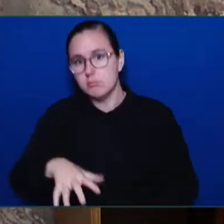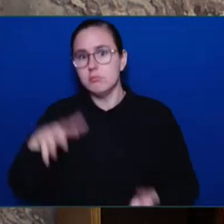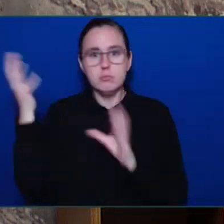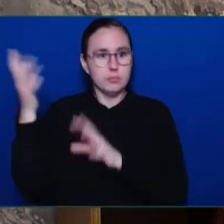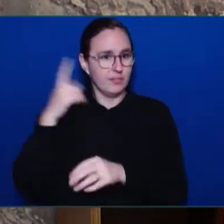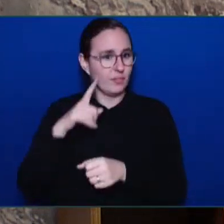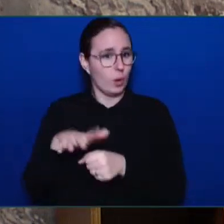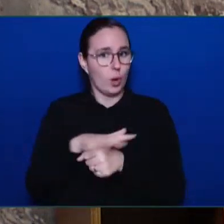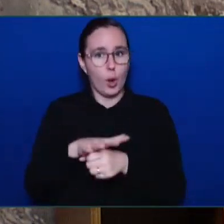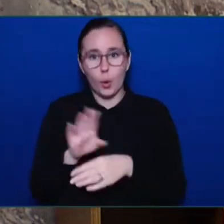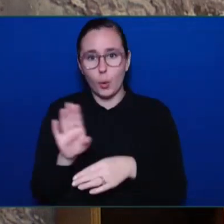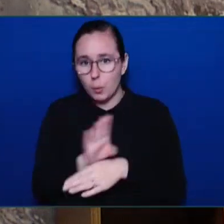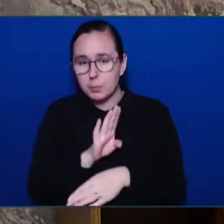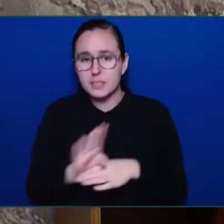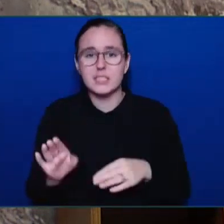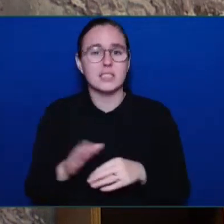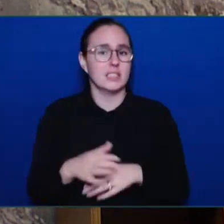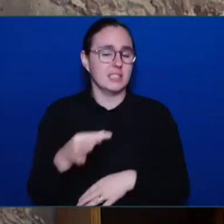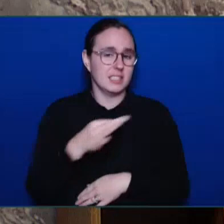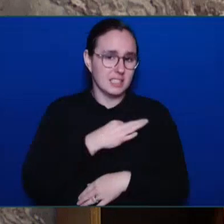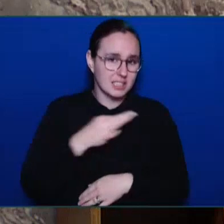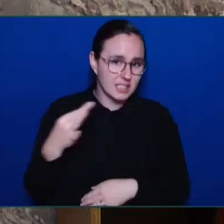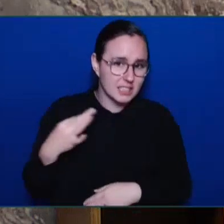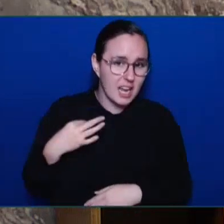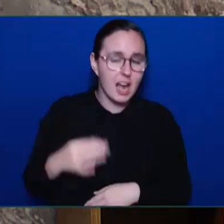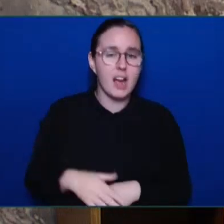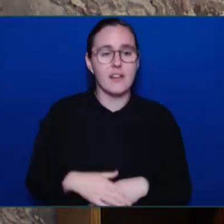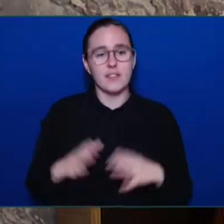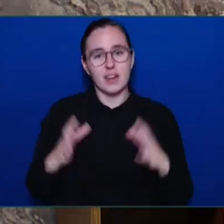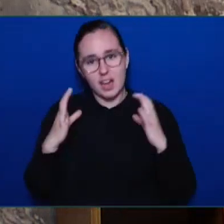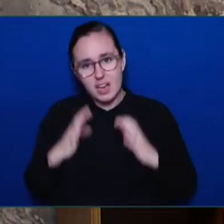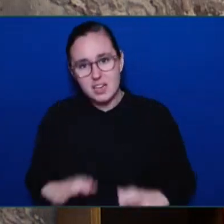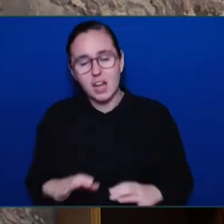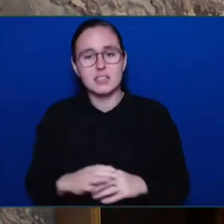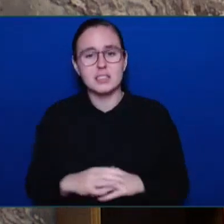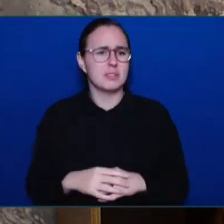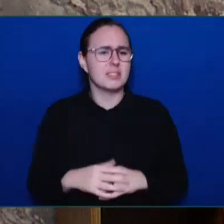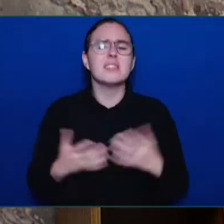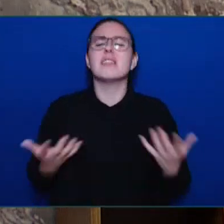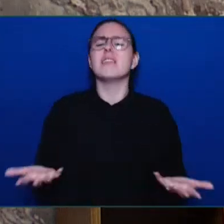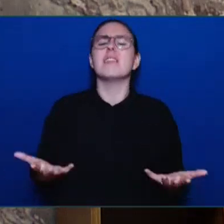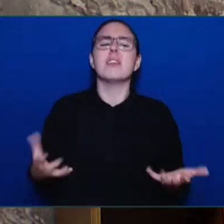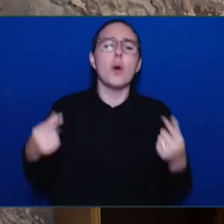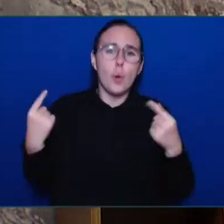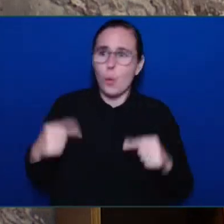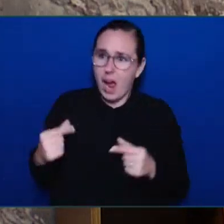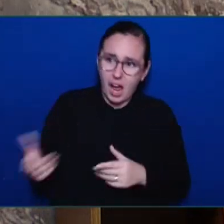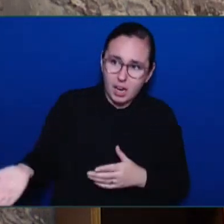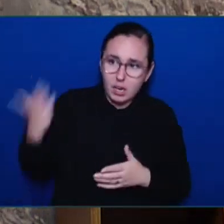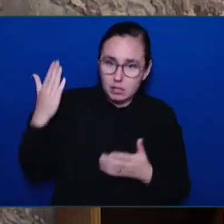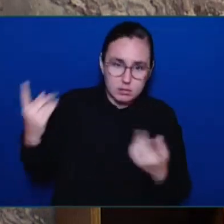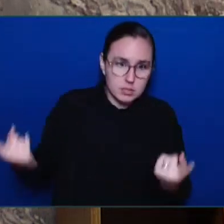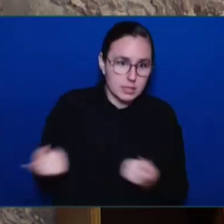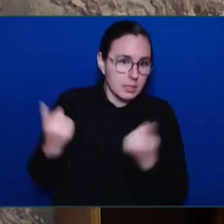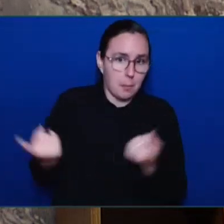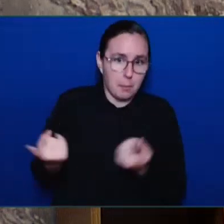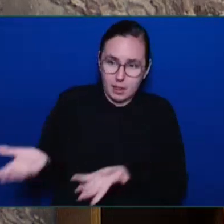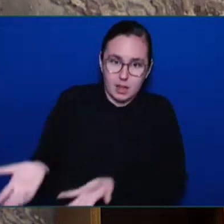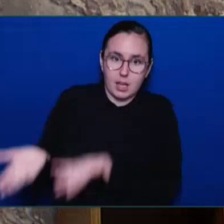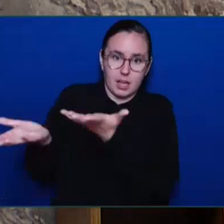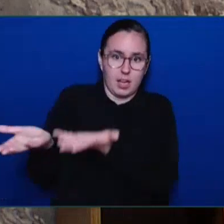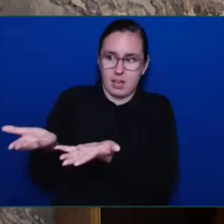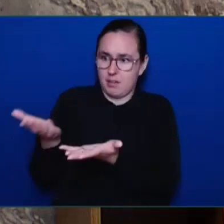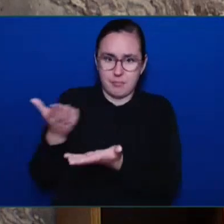Premier step up and take the necessary actions which will actually deliver positive results and end the random violence and vandalism which